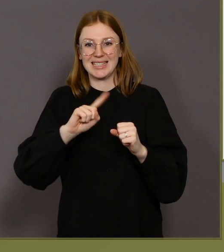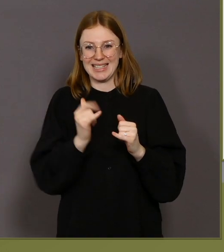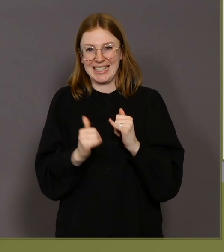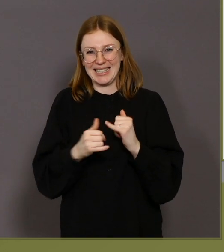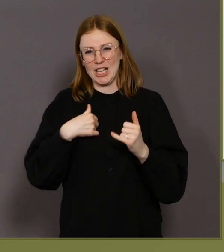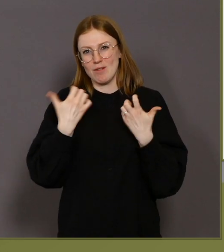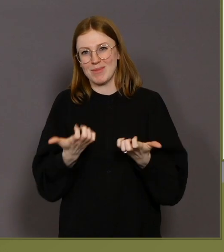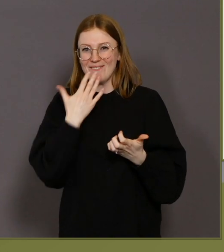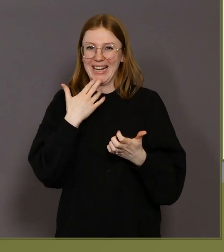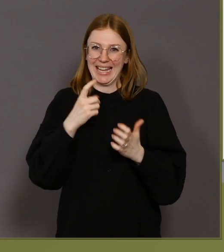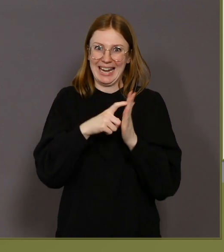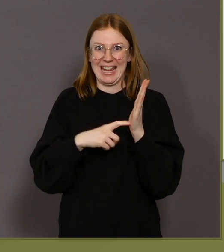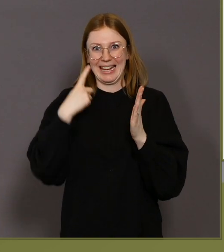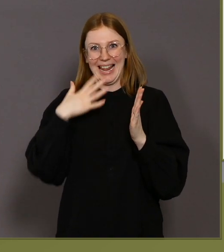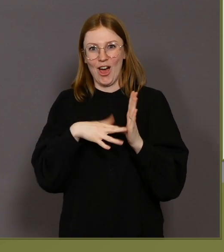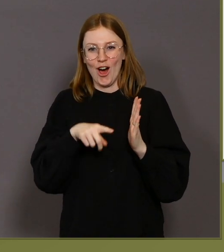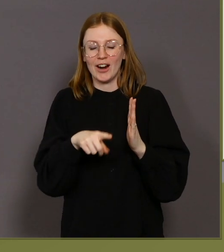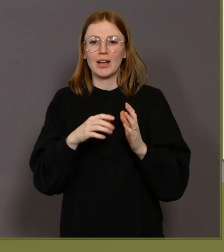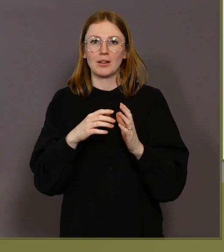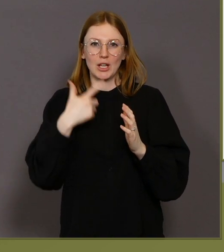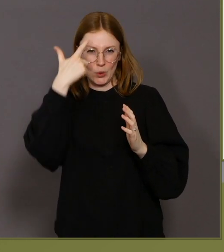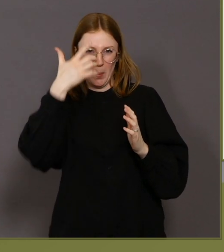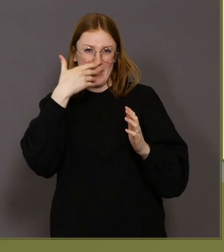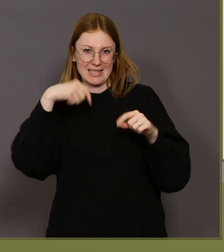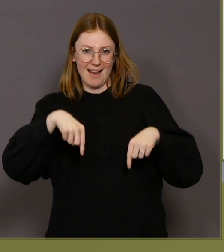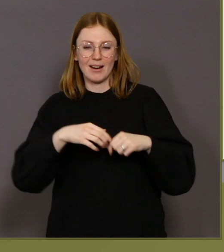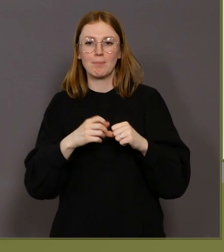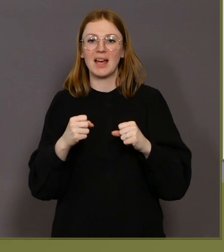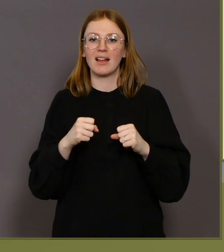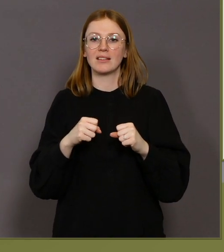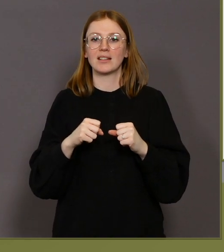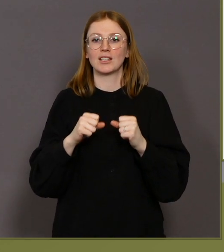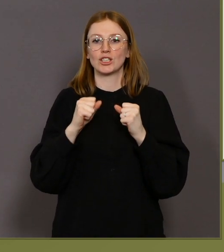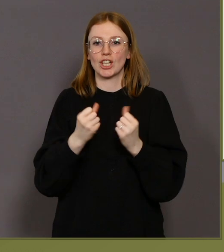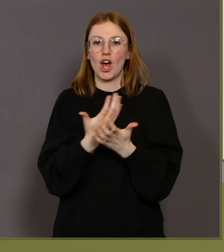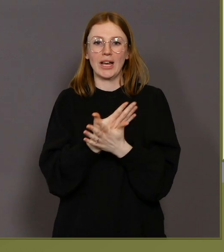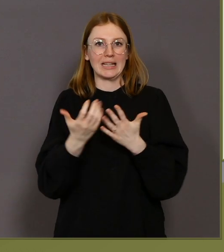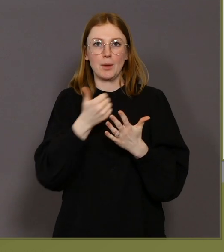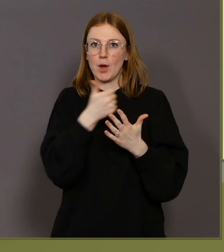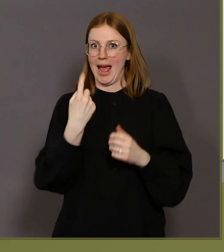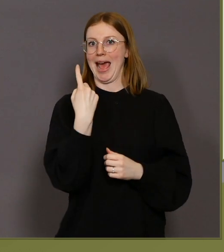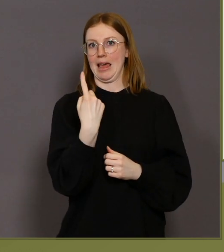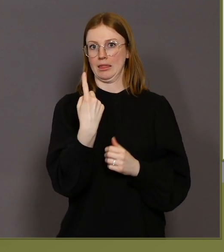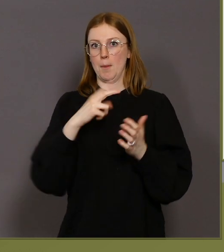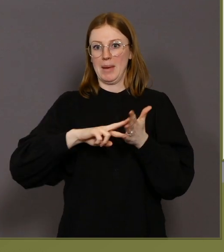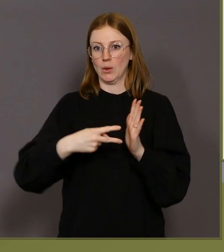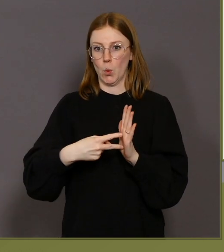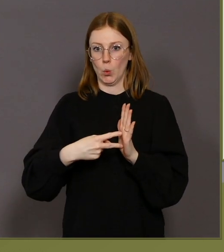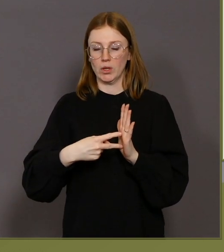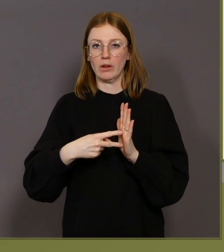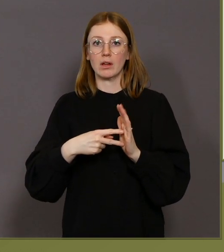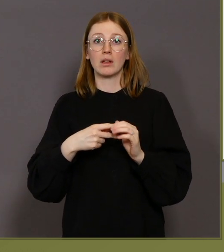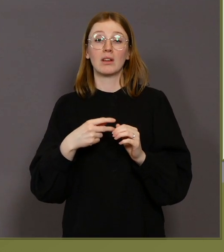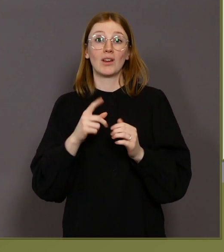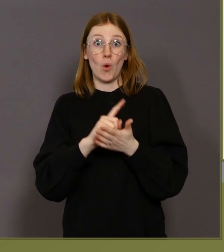think the best match is here. Do not rely on one biometric method alone. So sometimes we